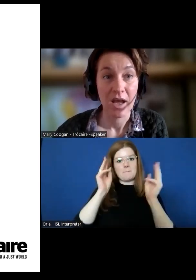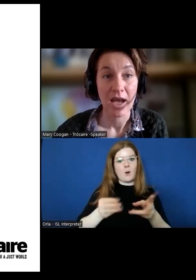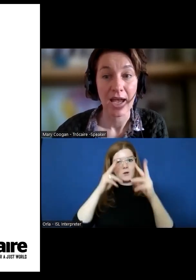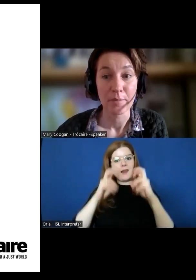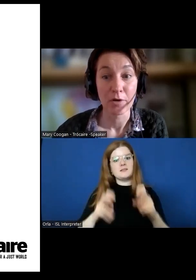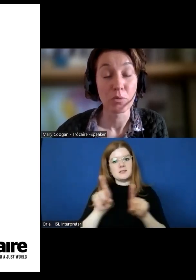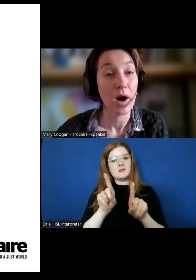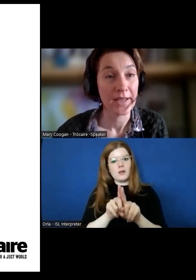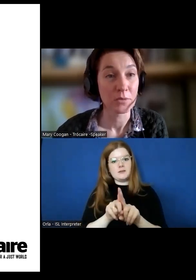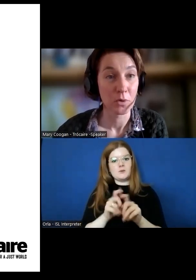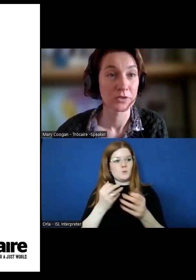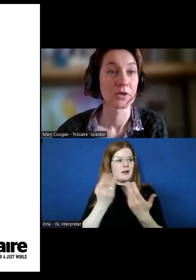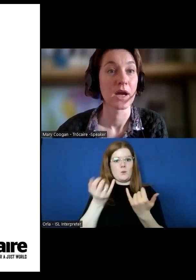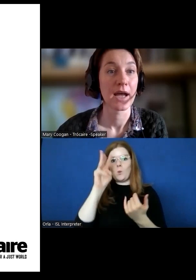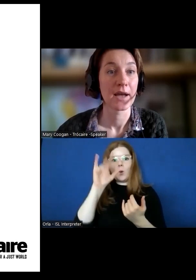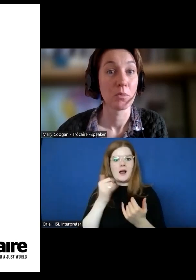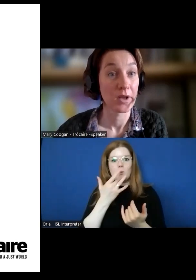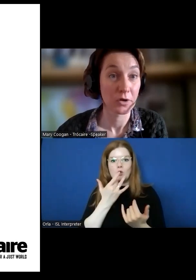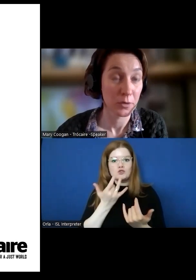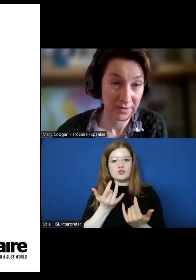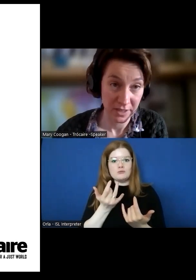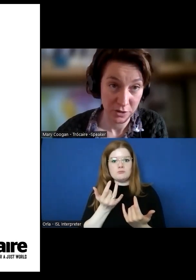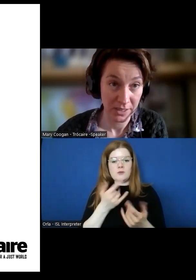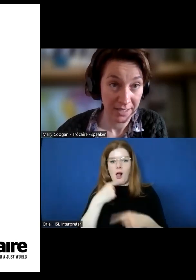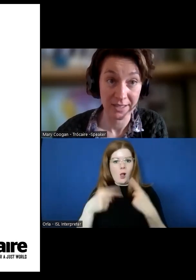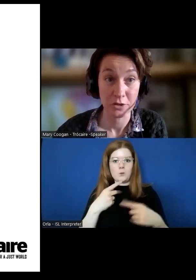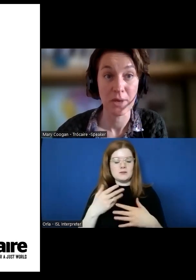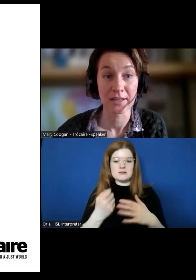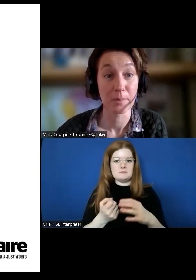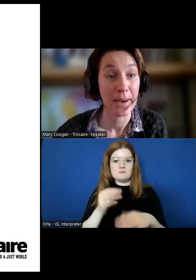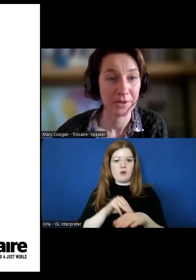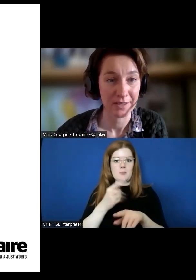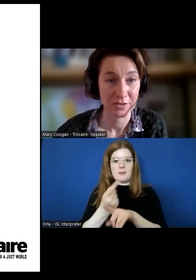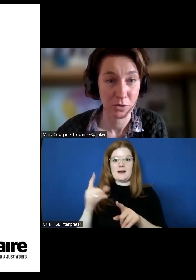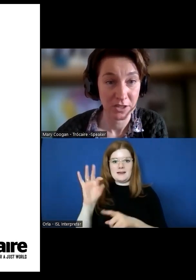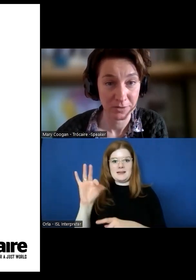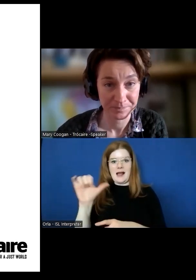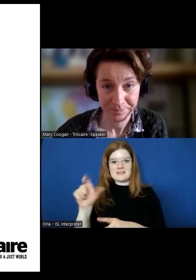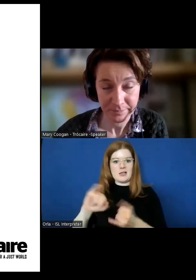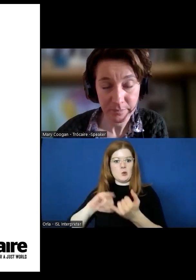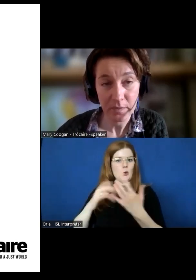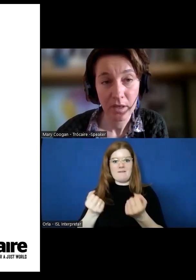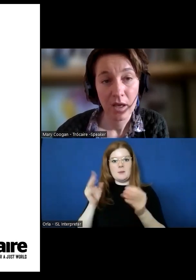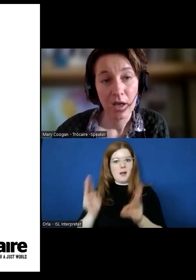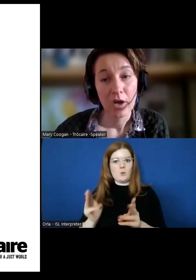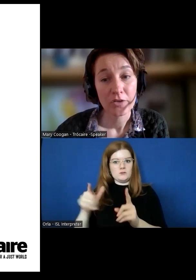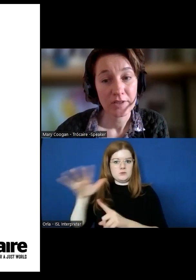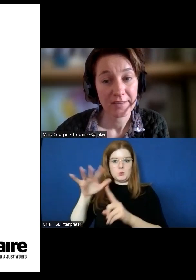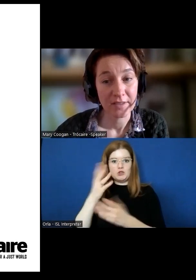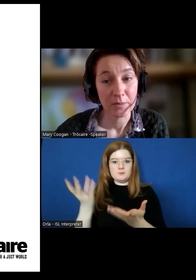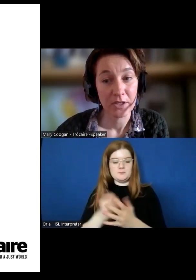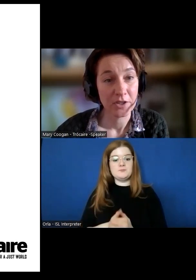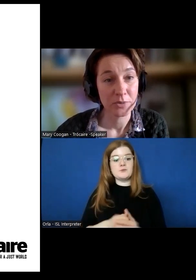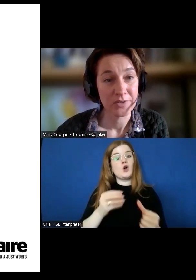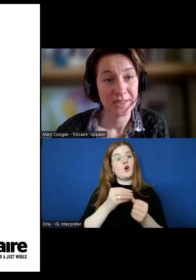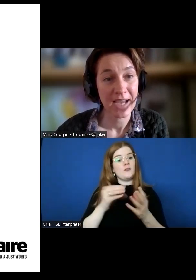analysis of why water was always an issue in Gaza and who held the power in that situation. Other